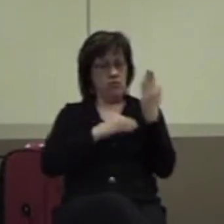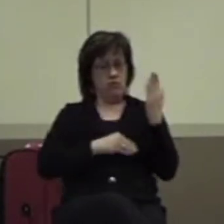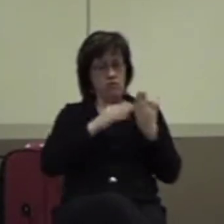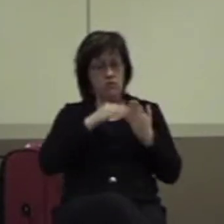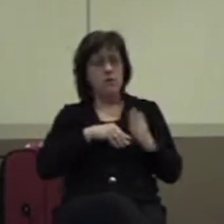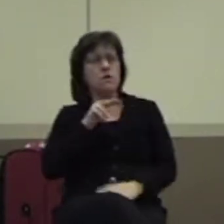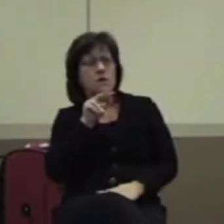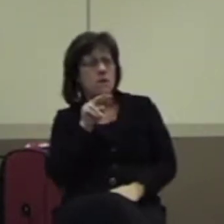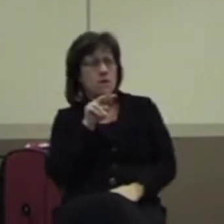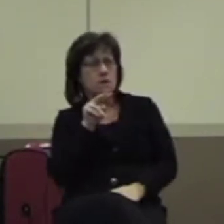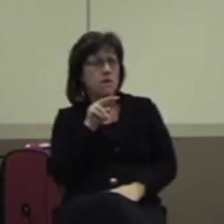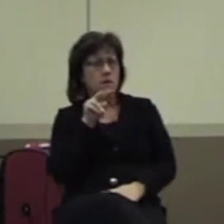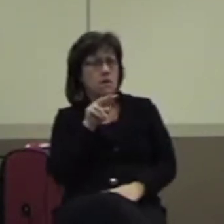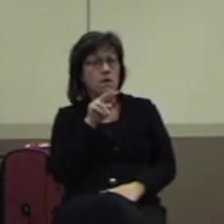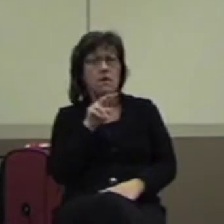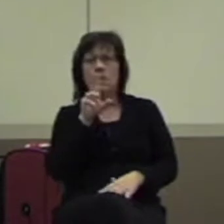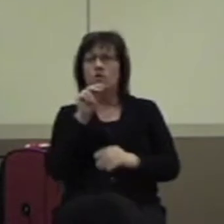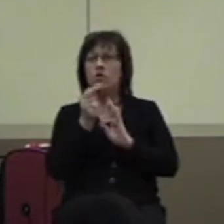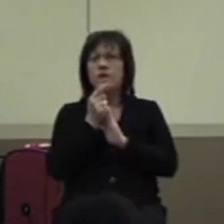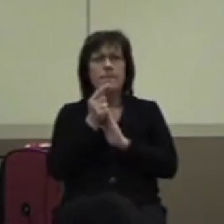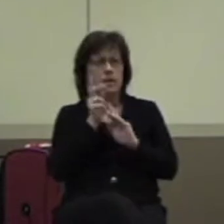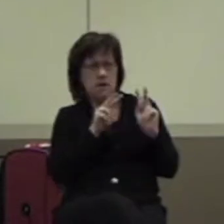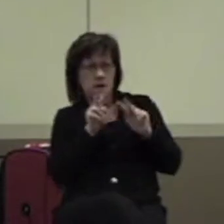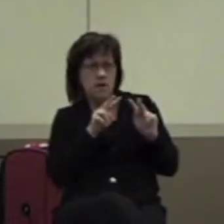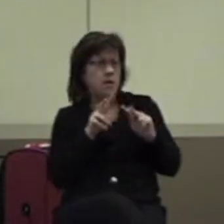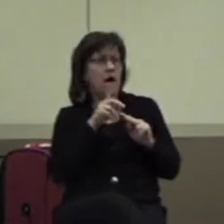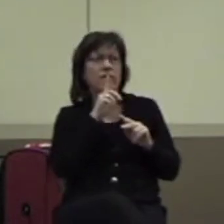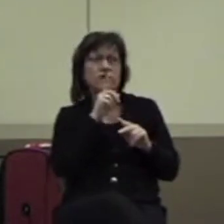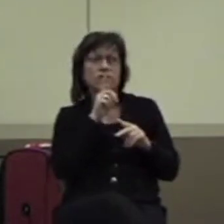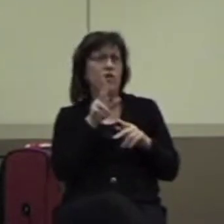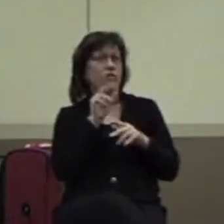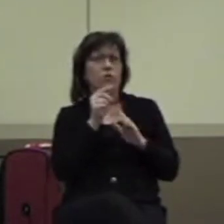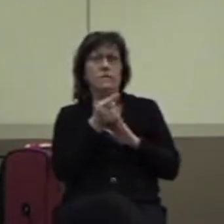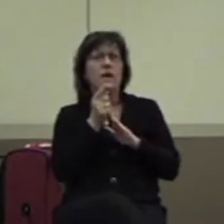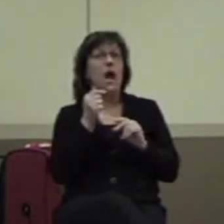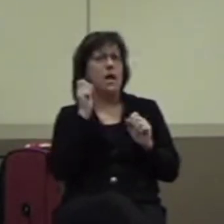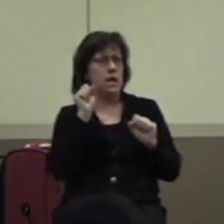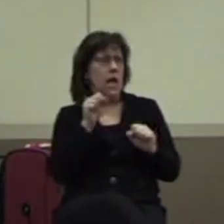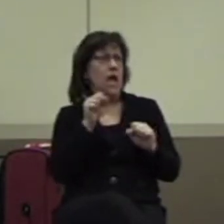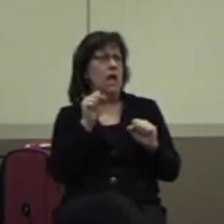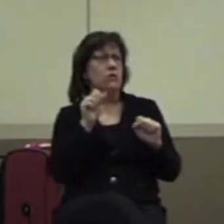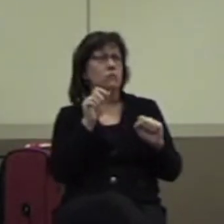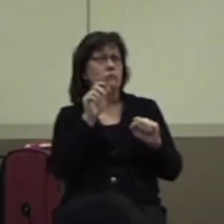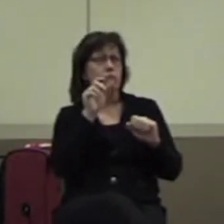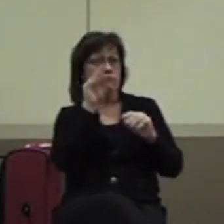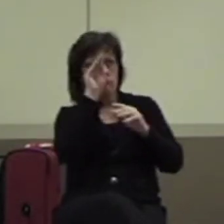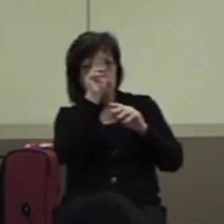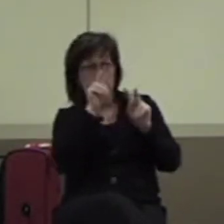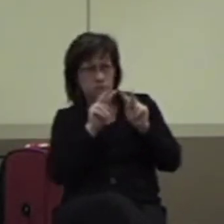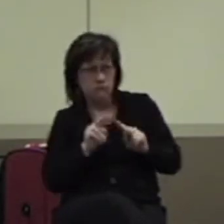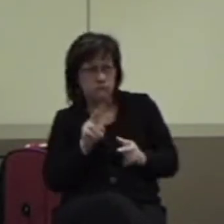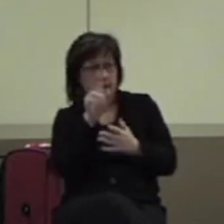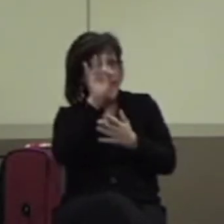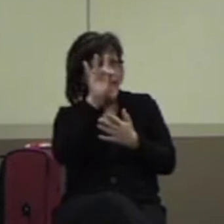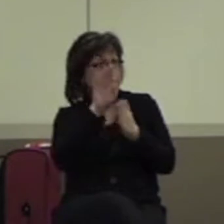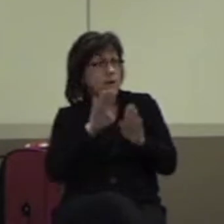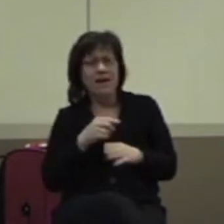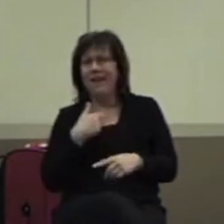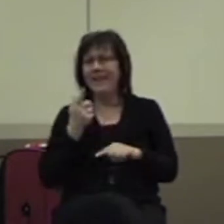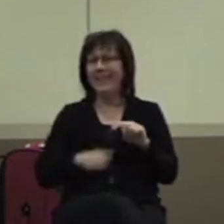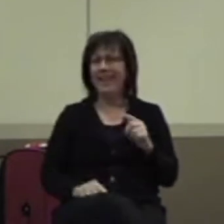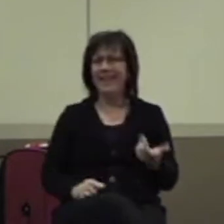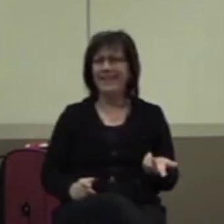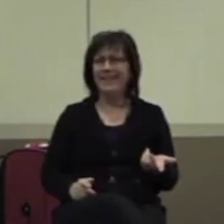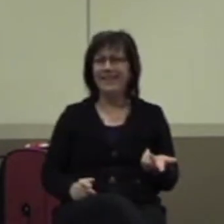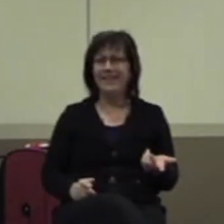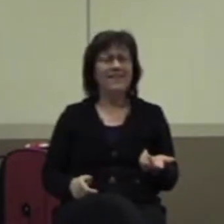them, and I tried for 30 minutes because I thought surely for 30 minutes I could do 8 behaviors. I couldn't do